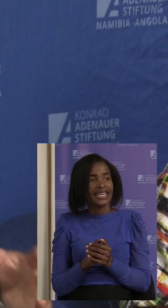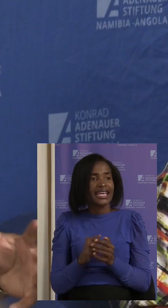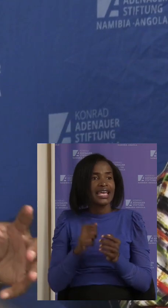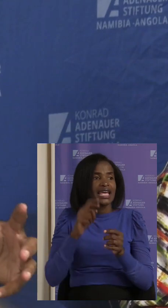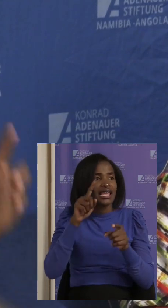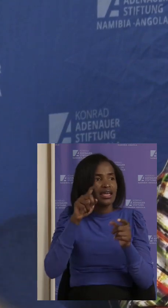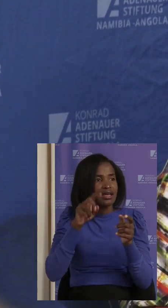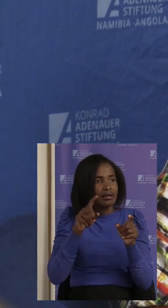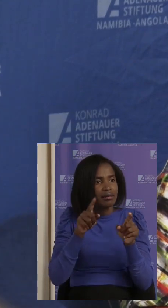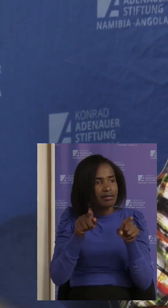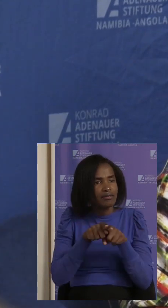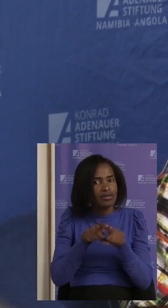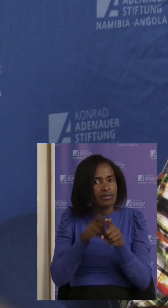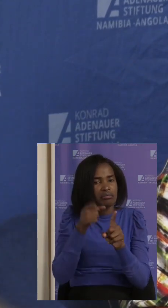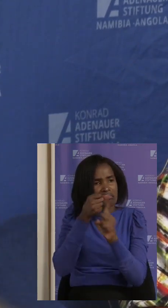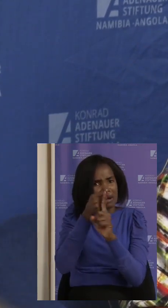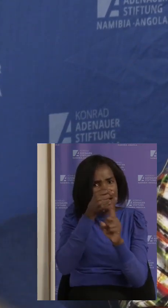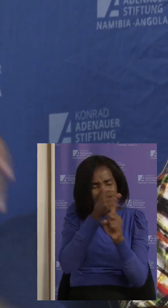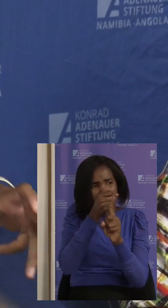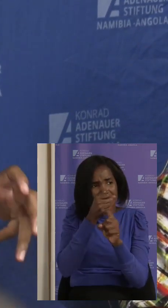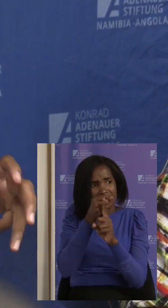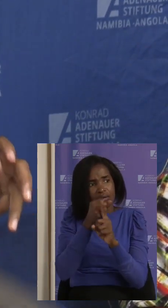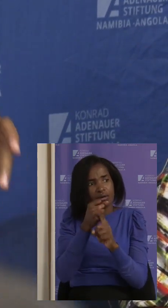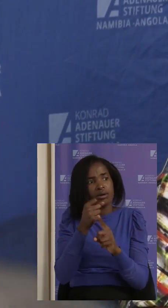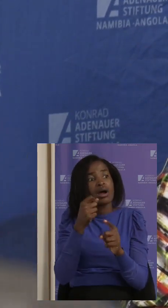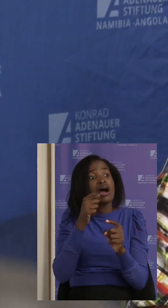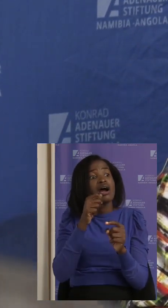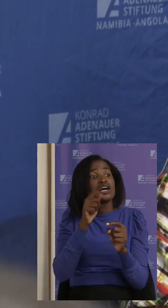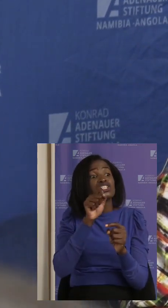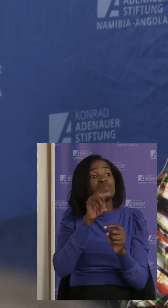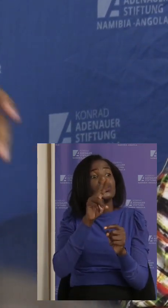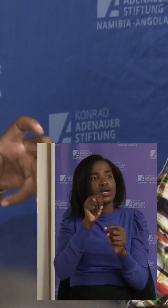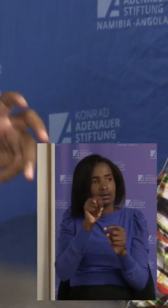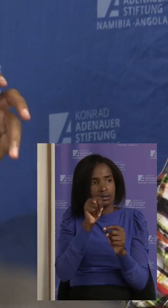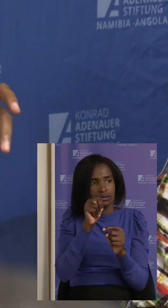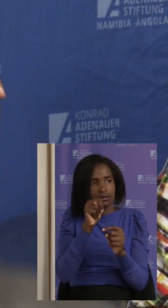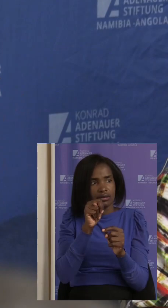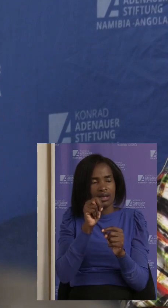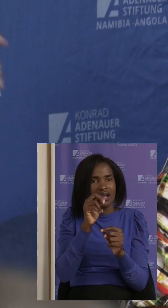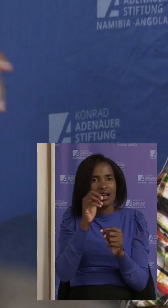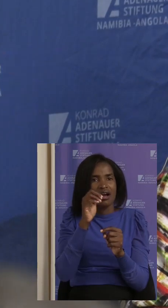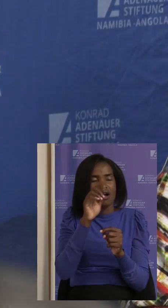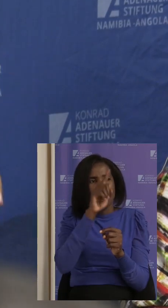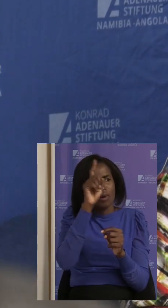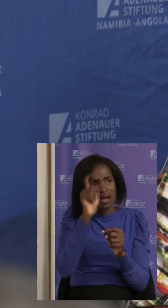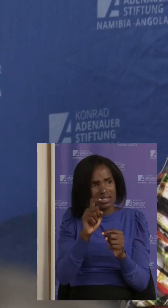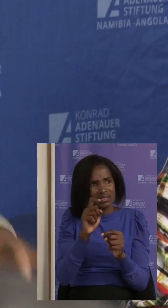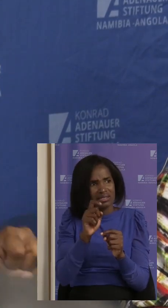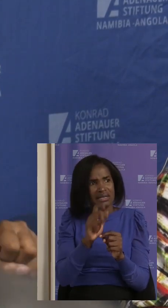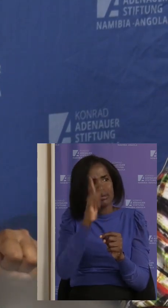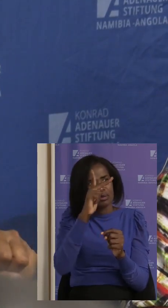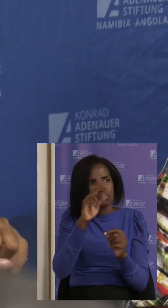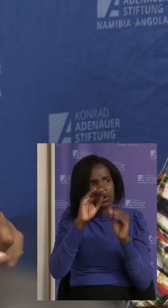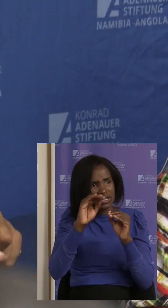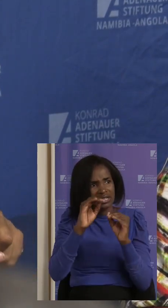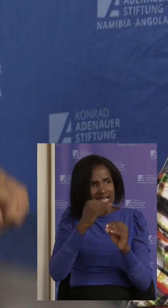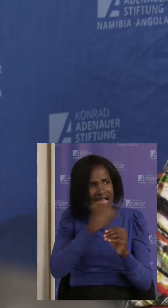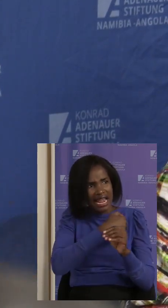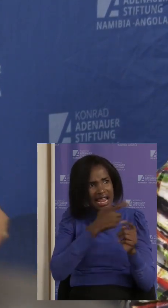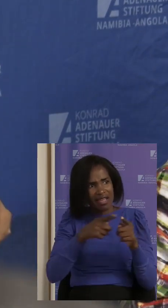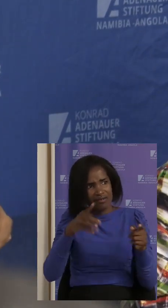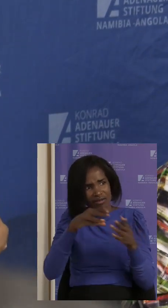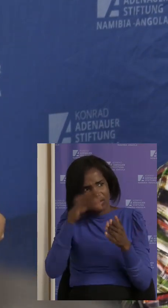uncovered through our advocacy work where we call the adult or lifelong learning practitioners at